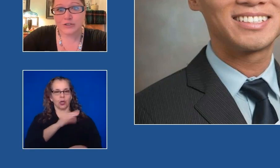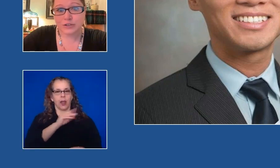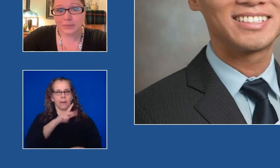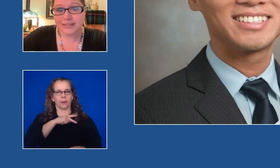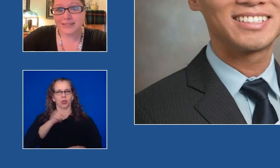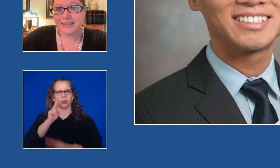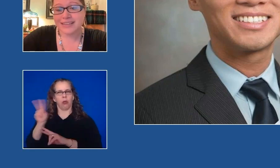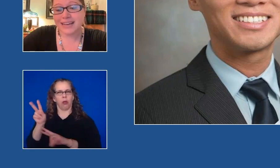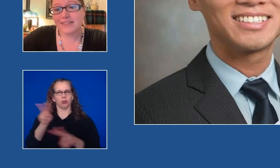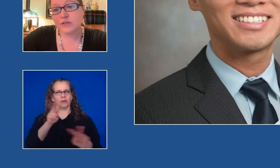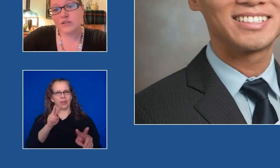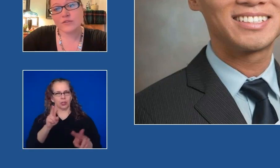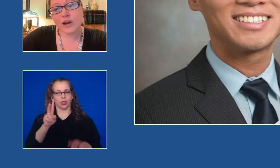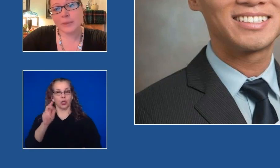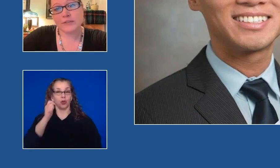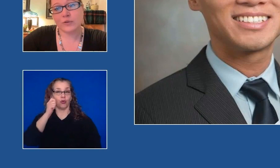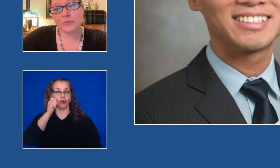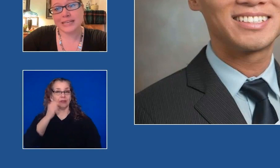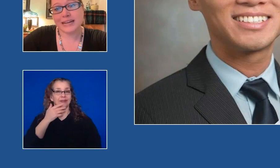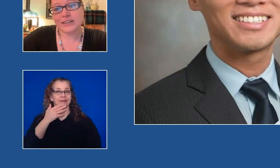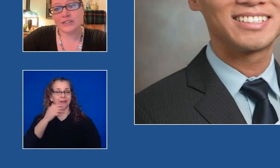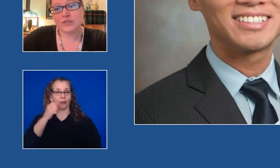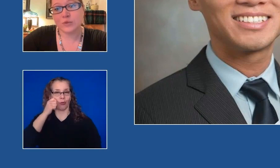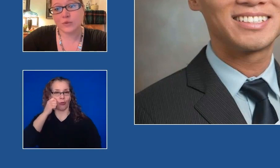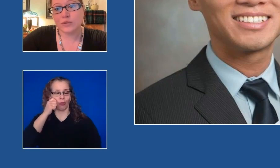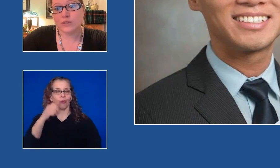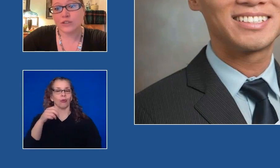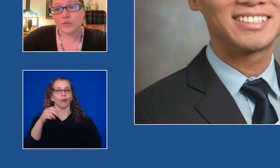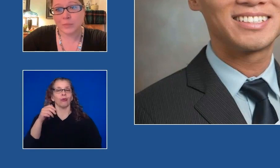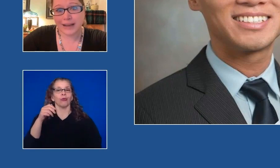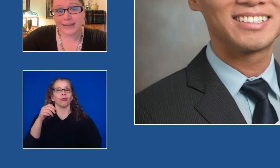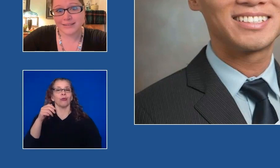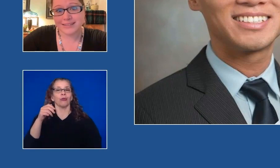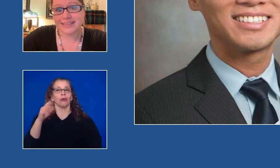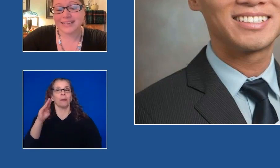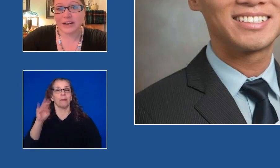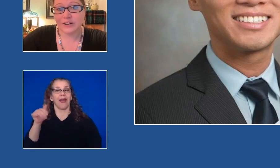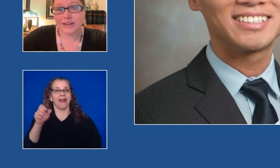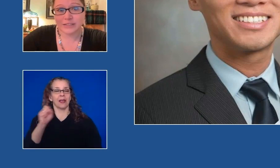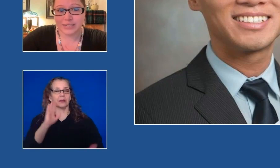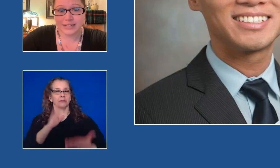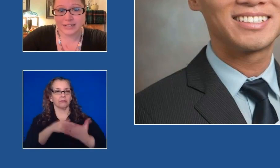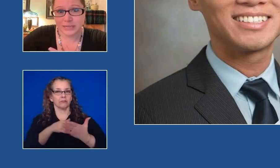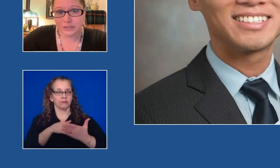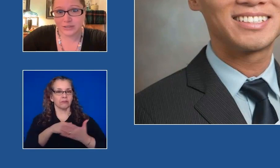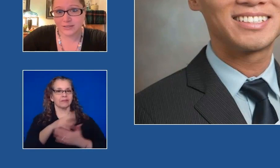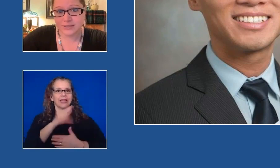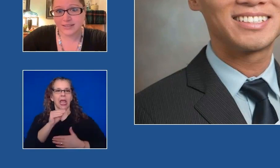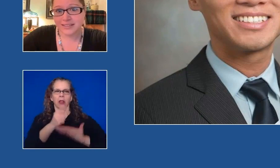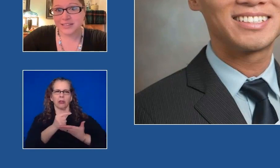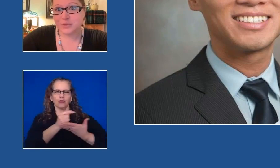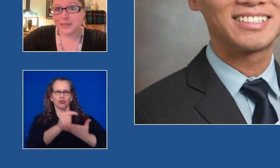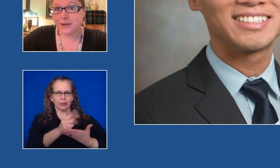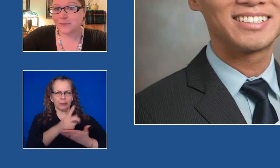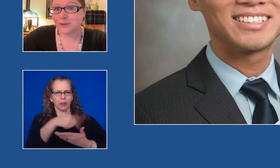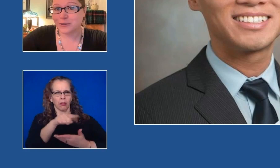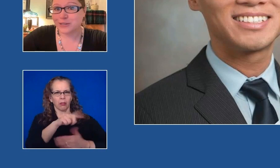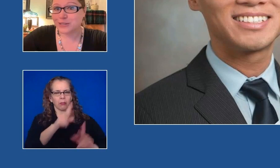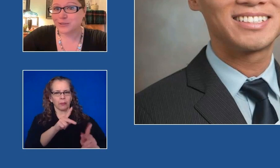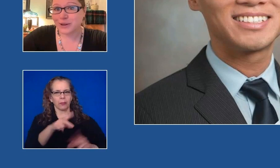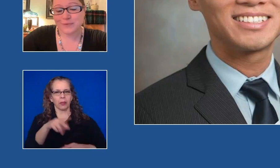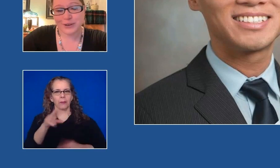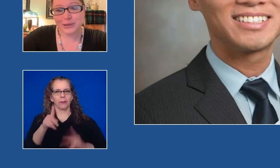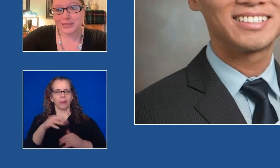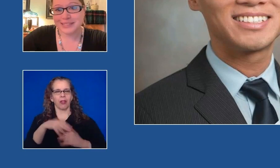in patient treatment and the use of trauma-informed care as a tool to reduce bias in the care of agitated patients. So without